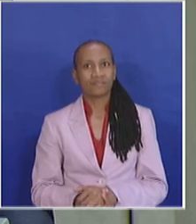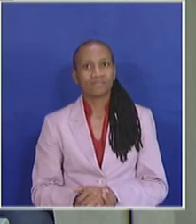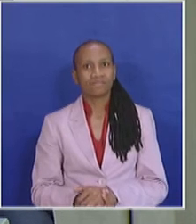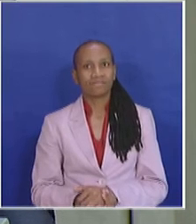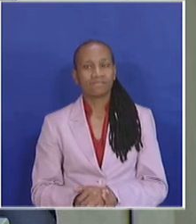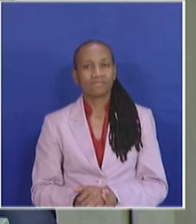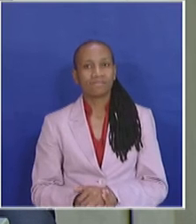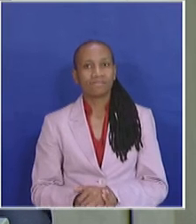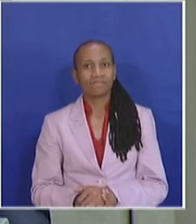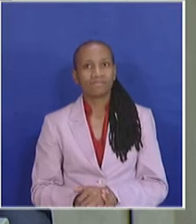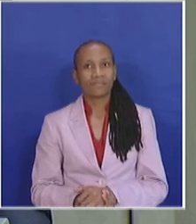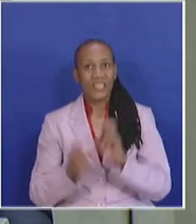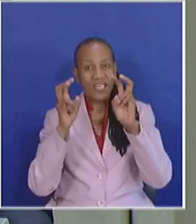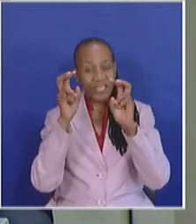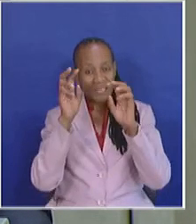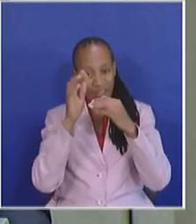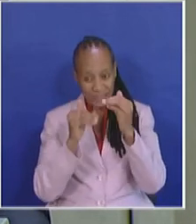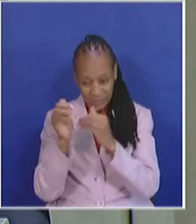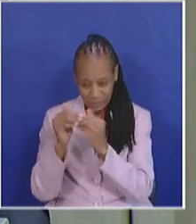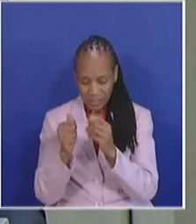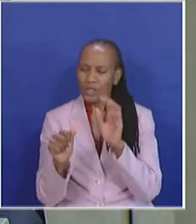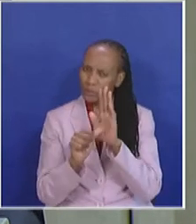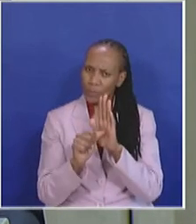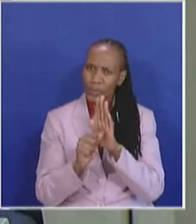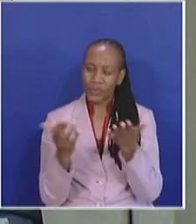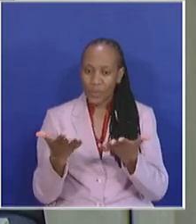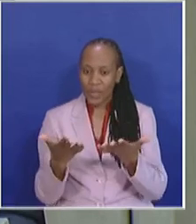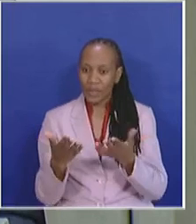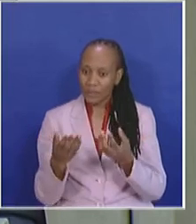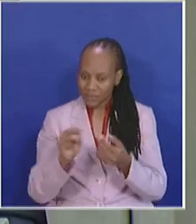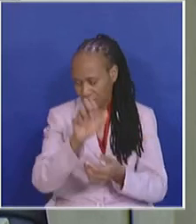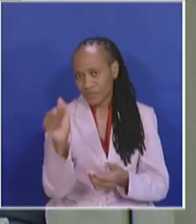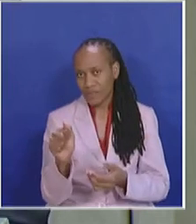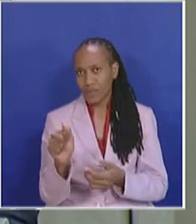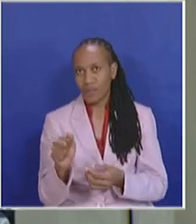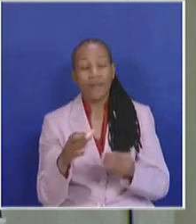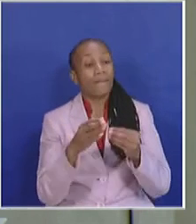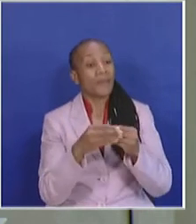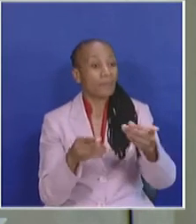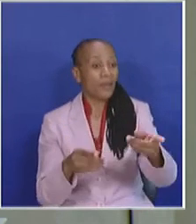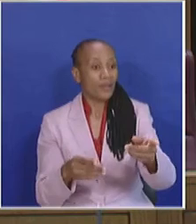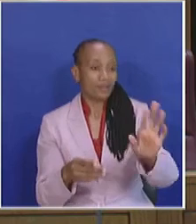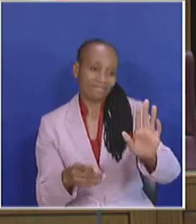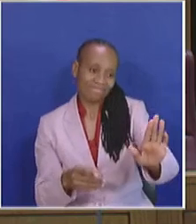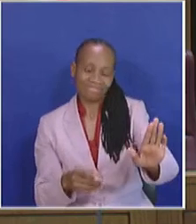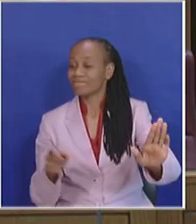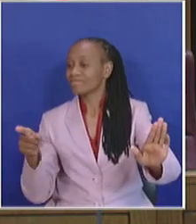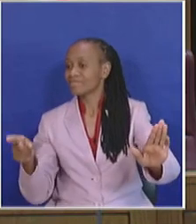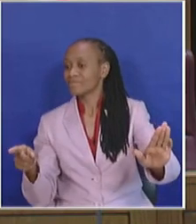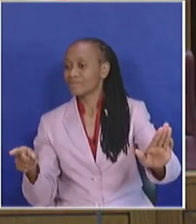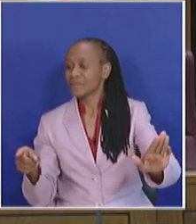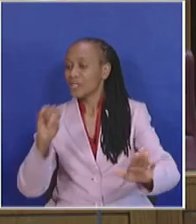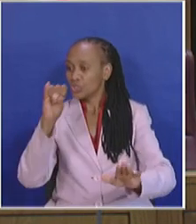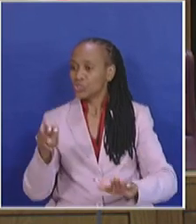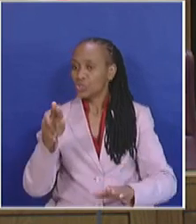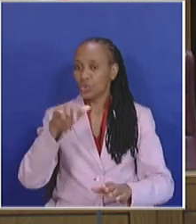Infrastructure is critical for local communities. Honorable Muhai, there is another point of order. Honorable